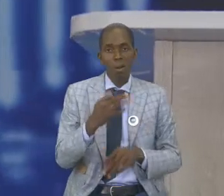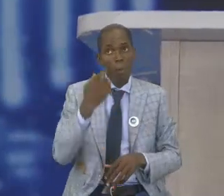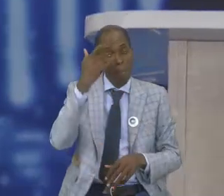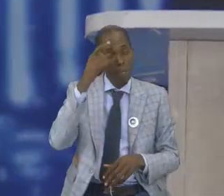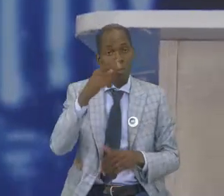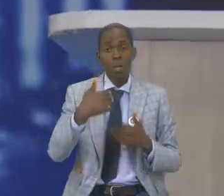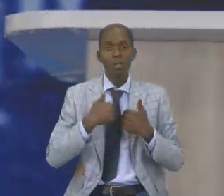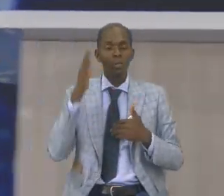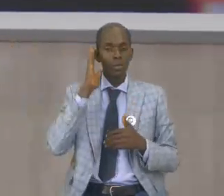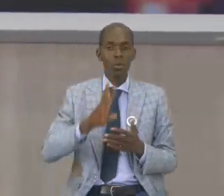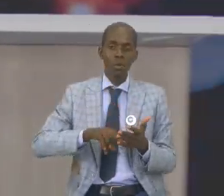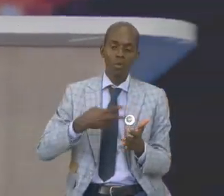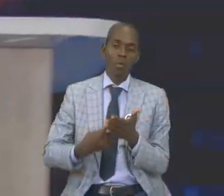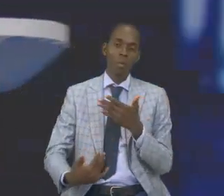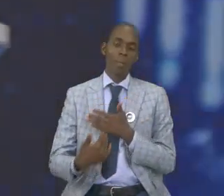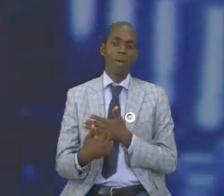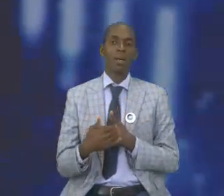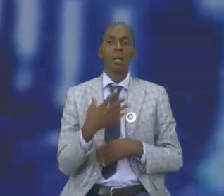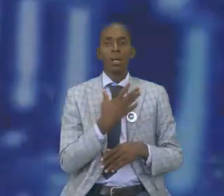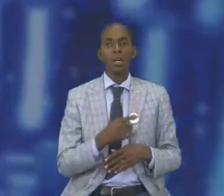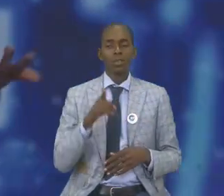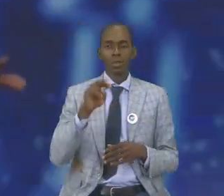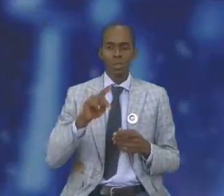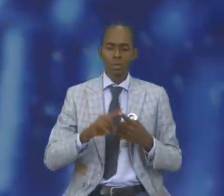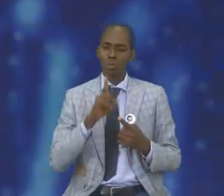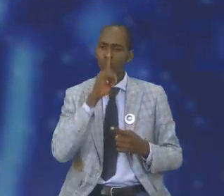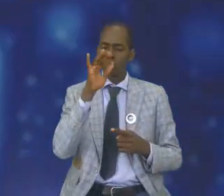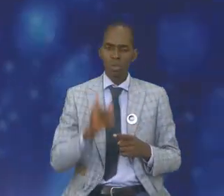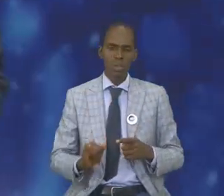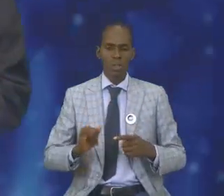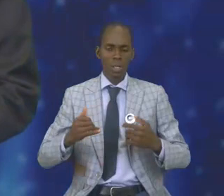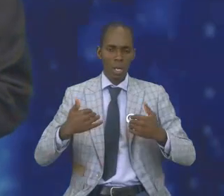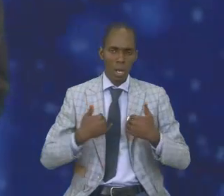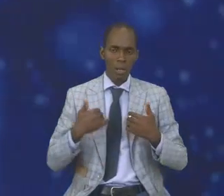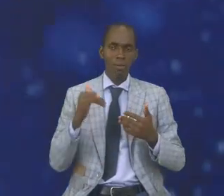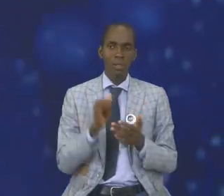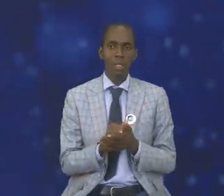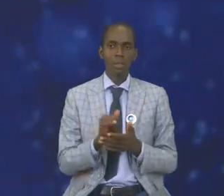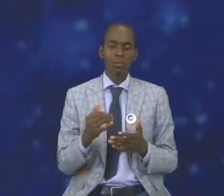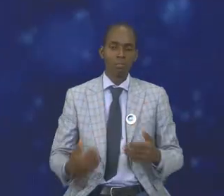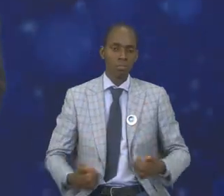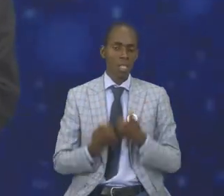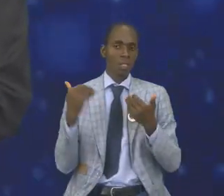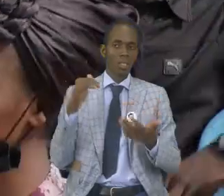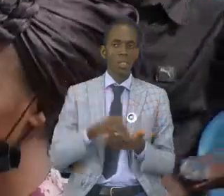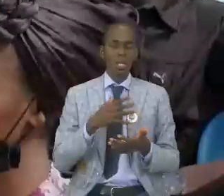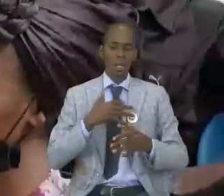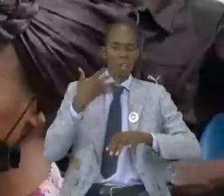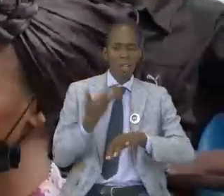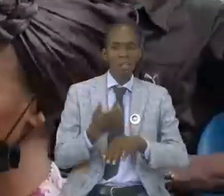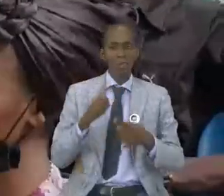be behind. You have to be re-challenged and toughened so that you become